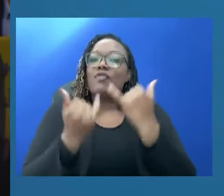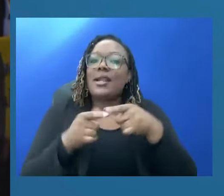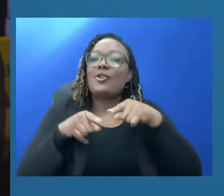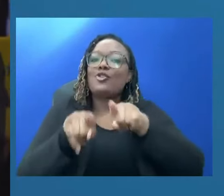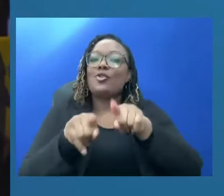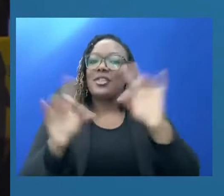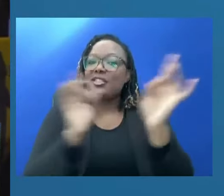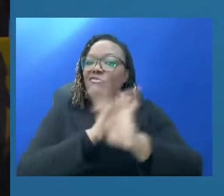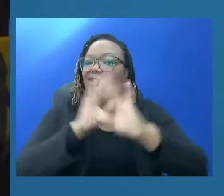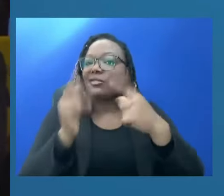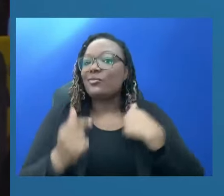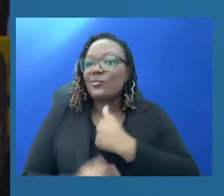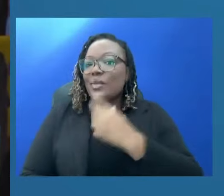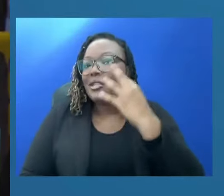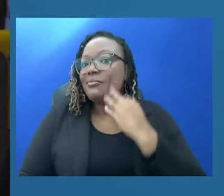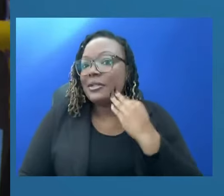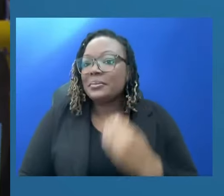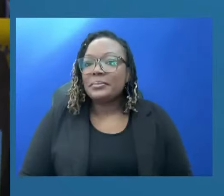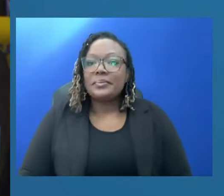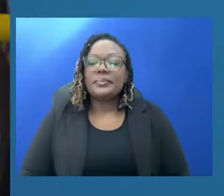crisis.